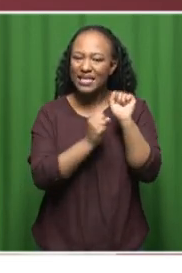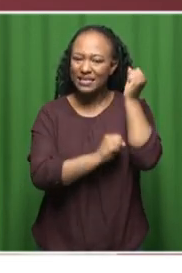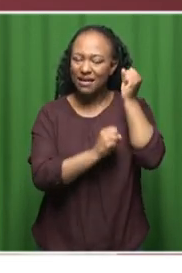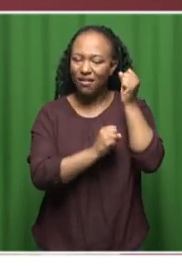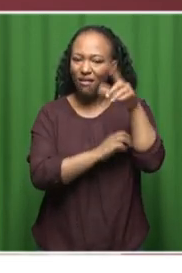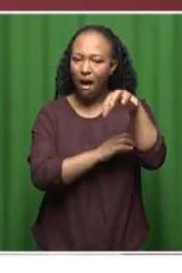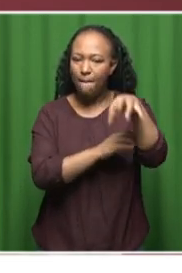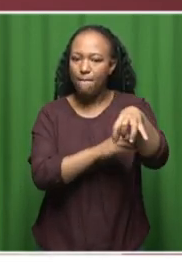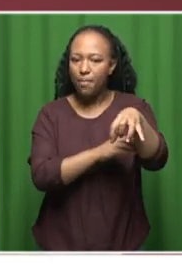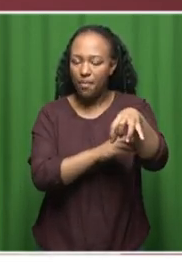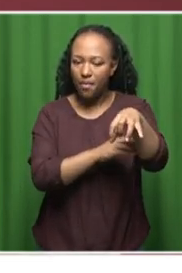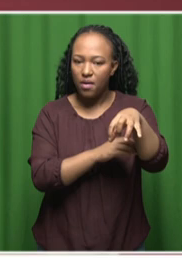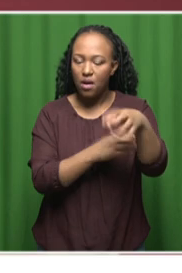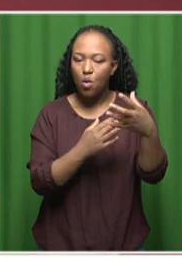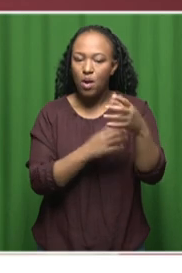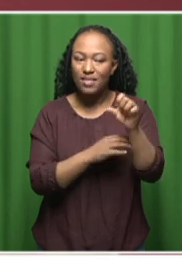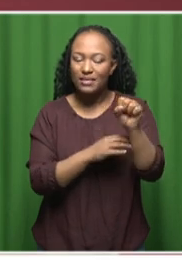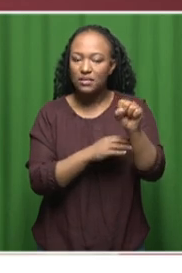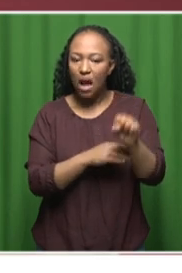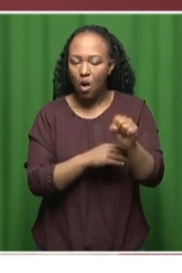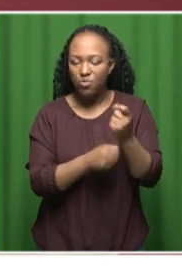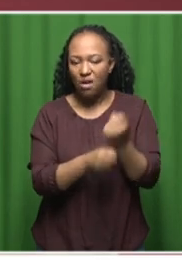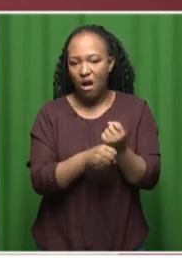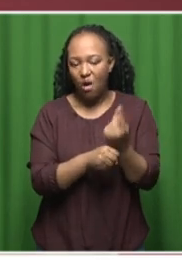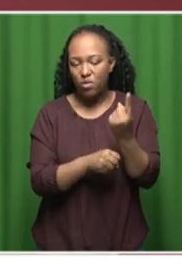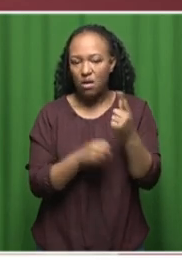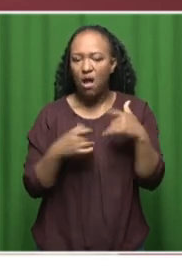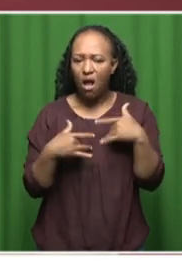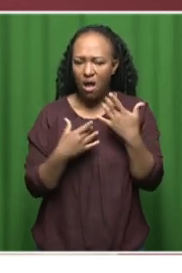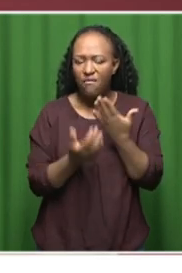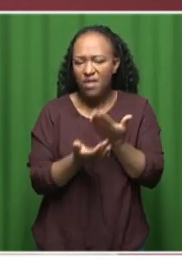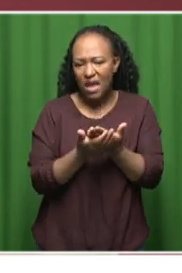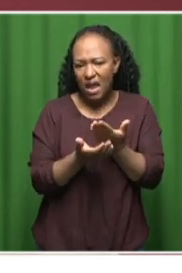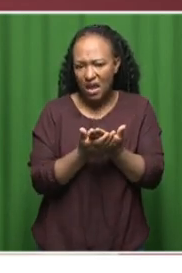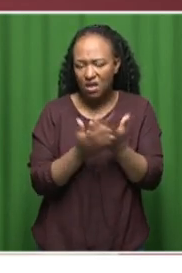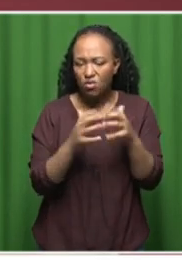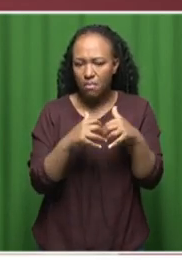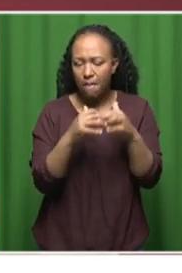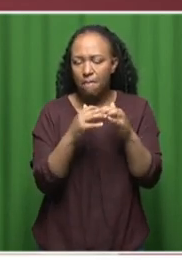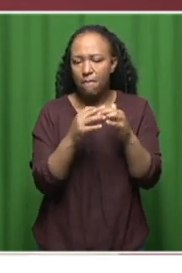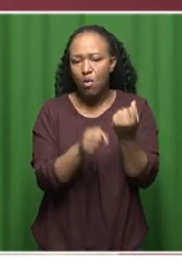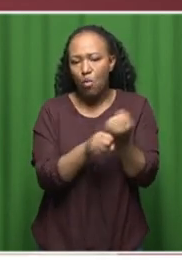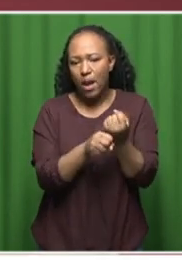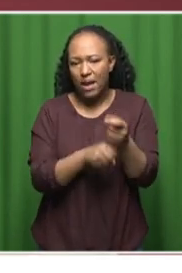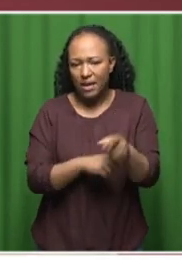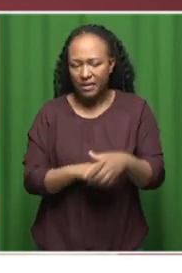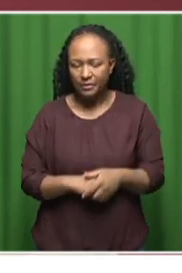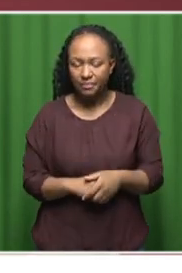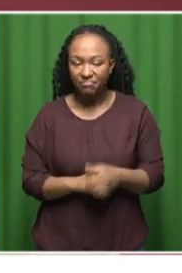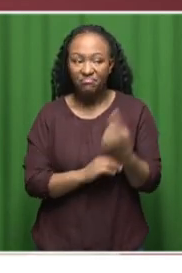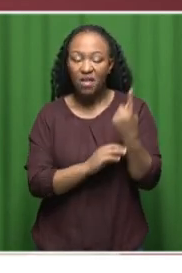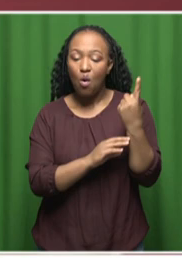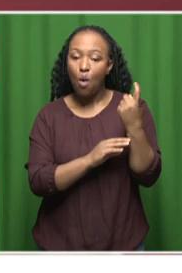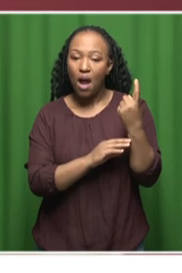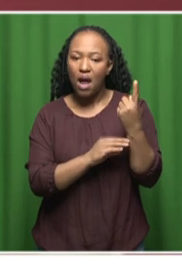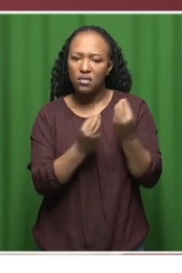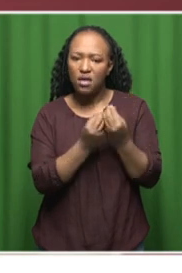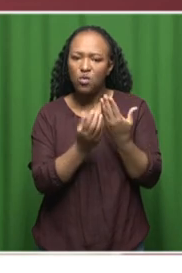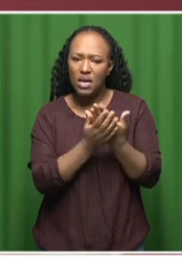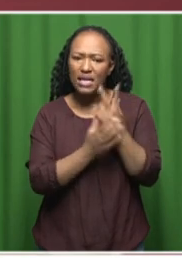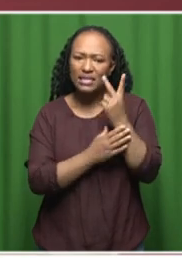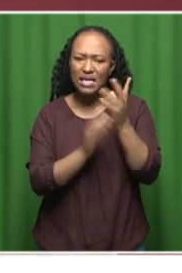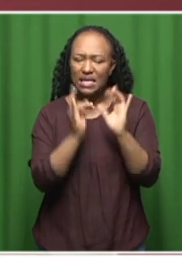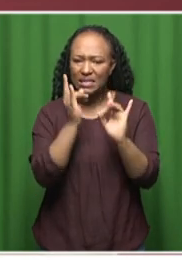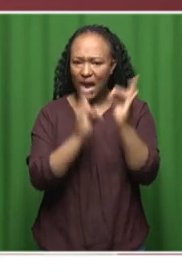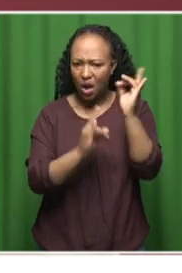hub in the south of Gauteng is alive and creating employment. So that's one thing you see in